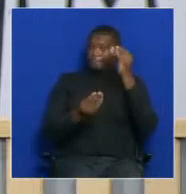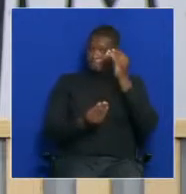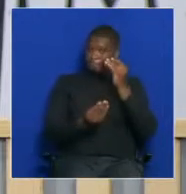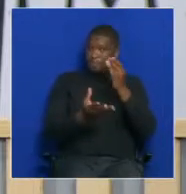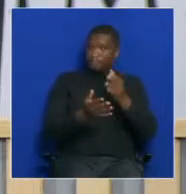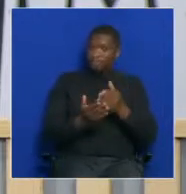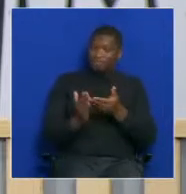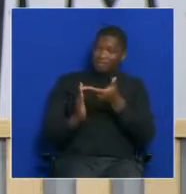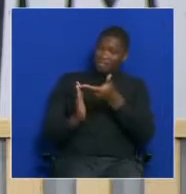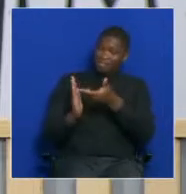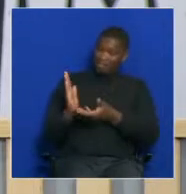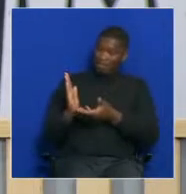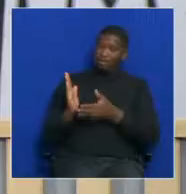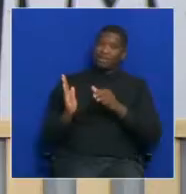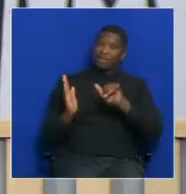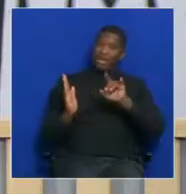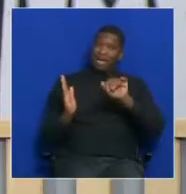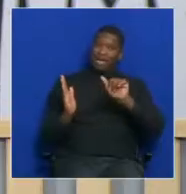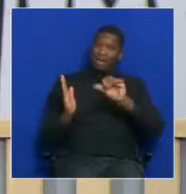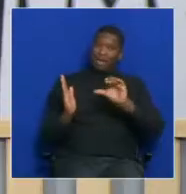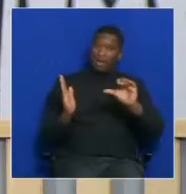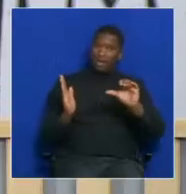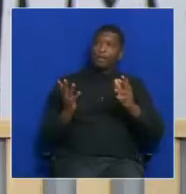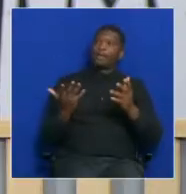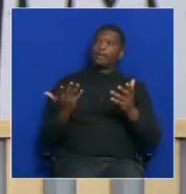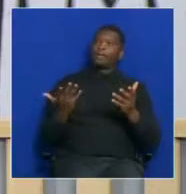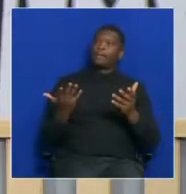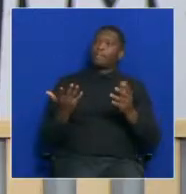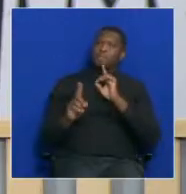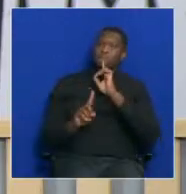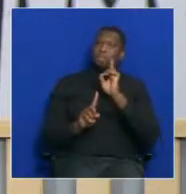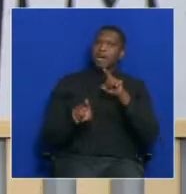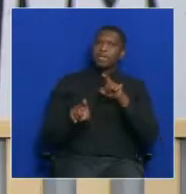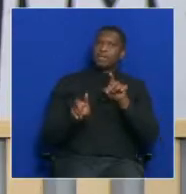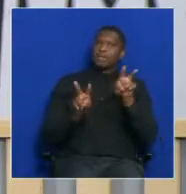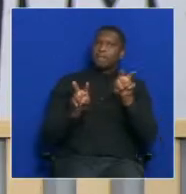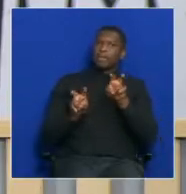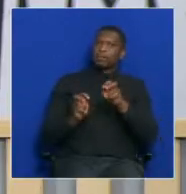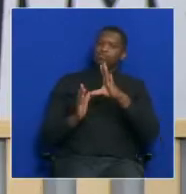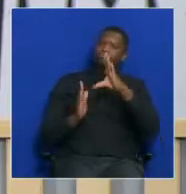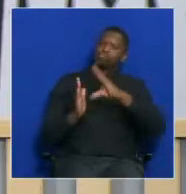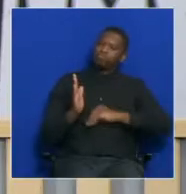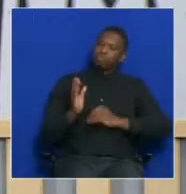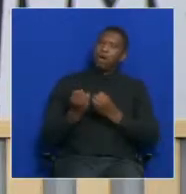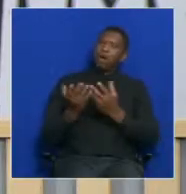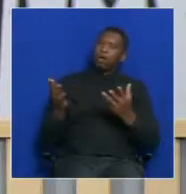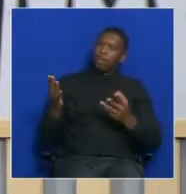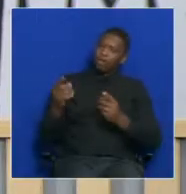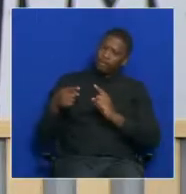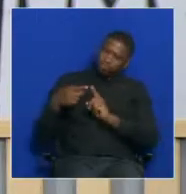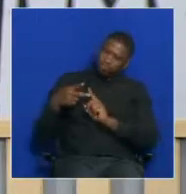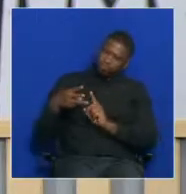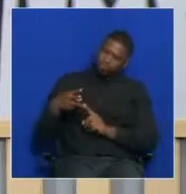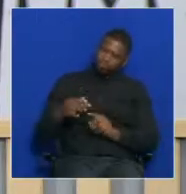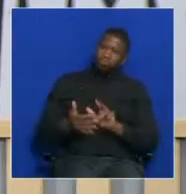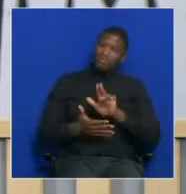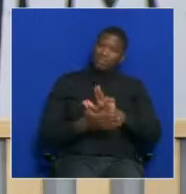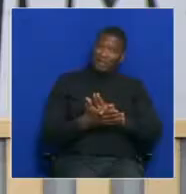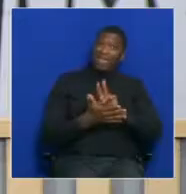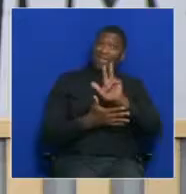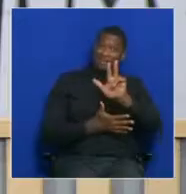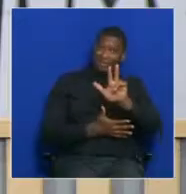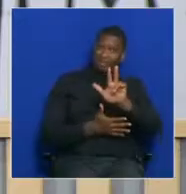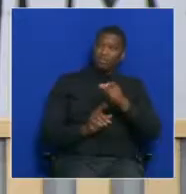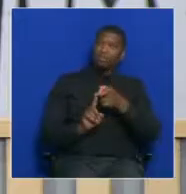IDEC mandate matters, which are 18, would be matters that either come from law